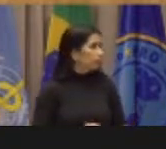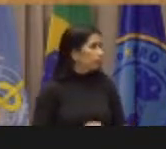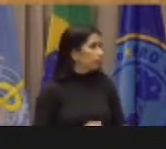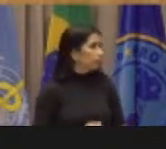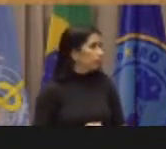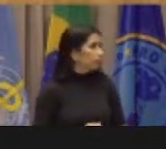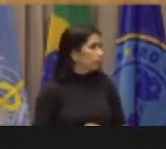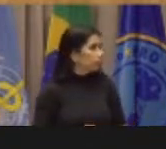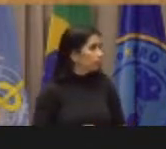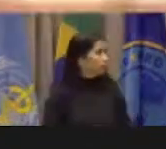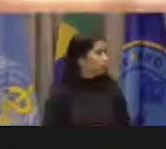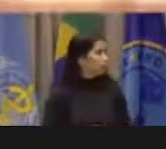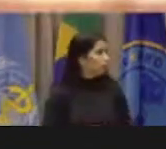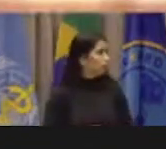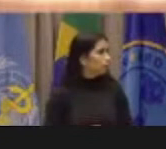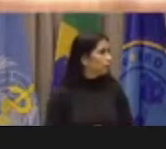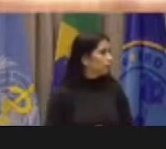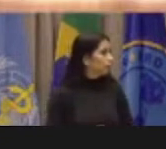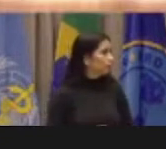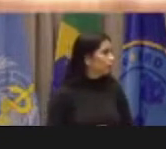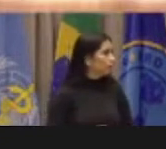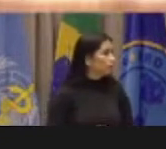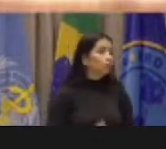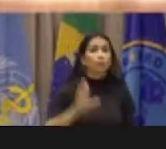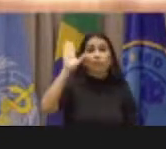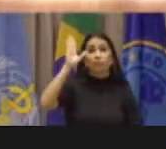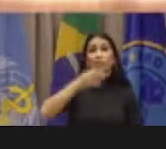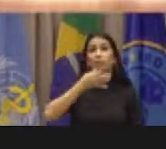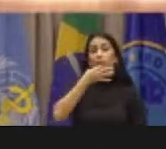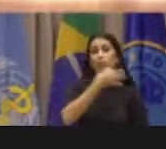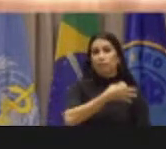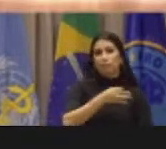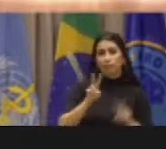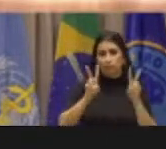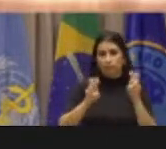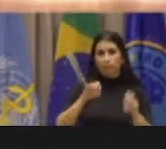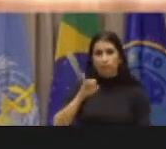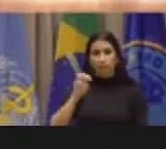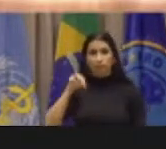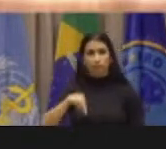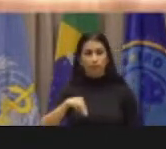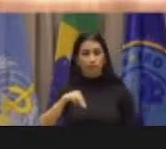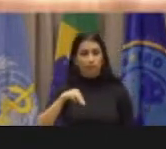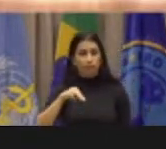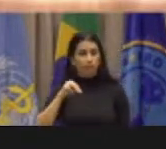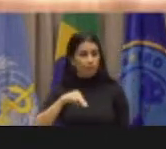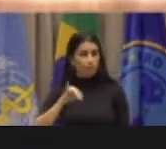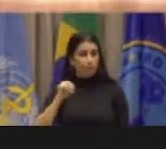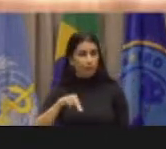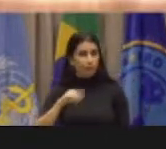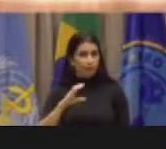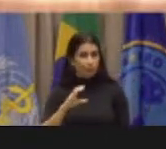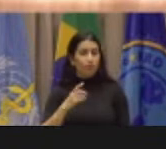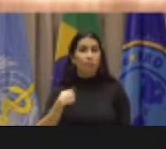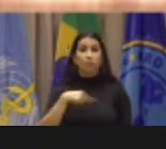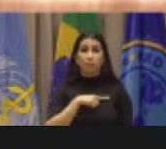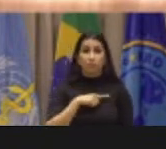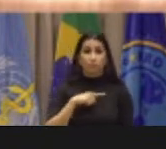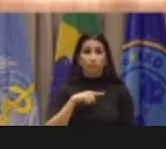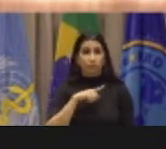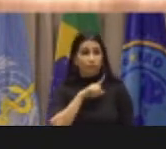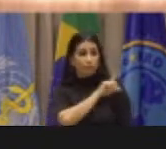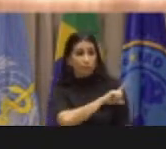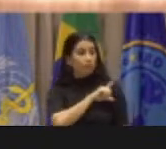unit. I'm going to excuse now to comment according to on MINC in our